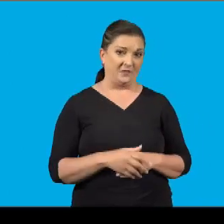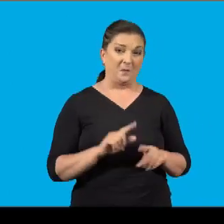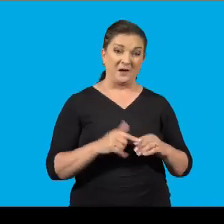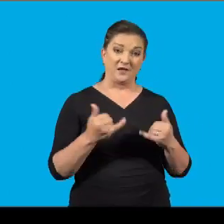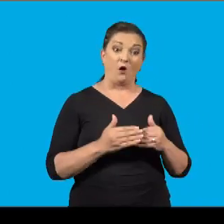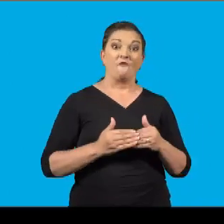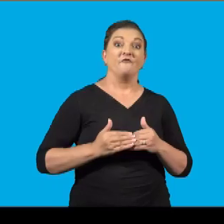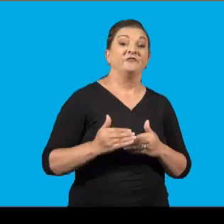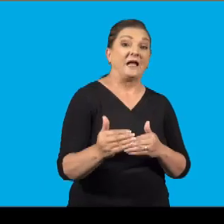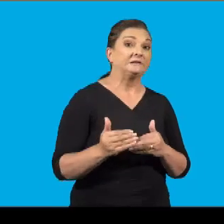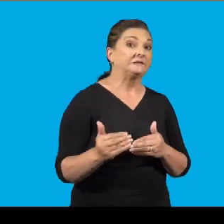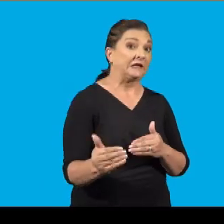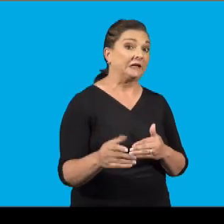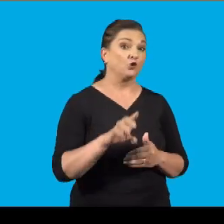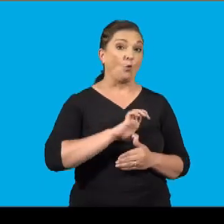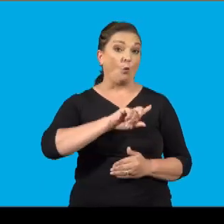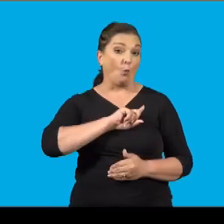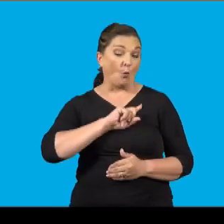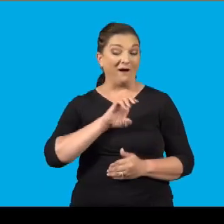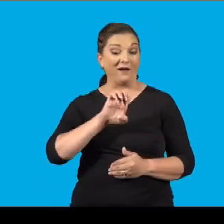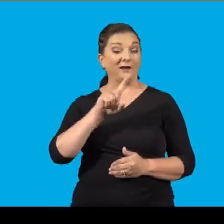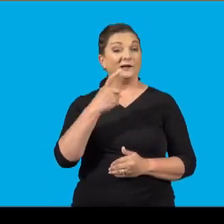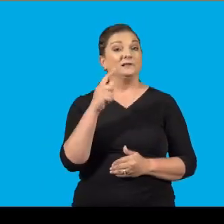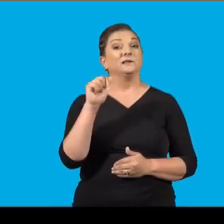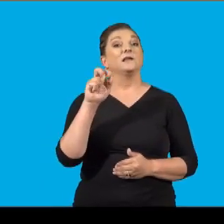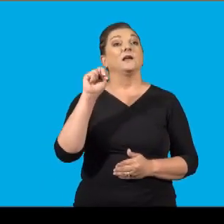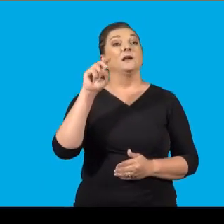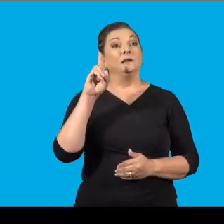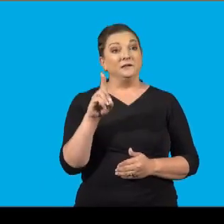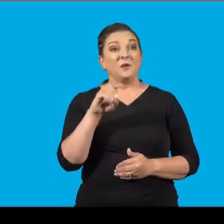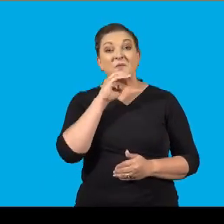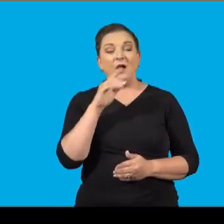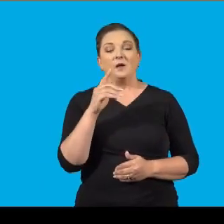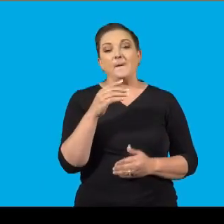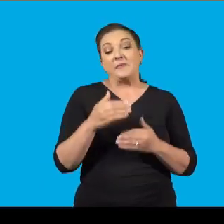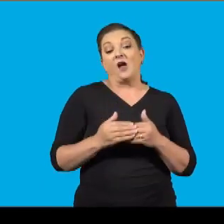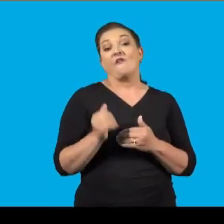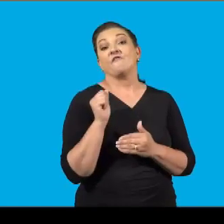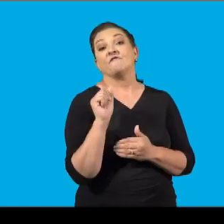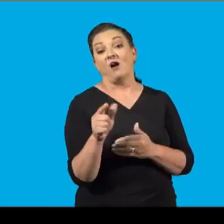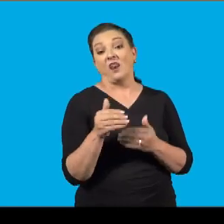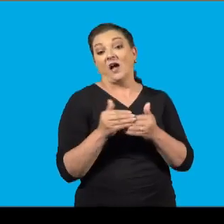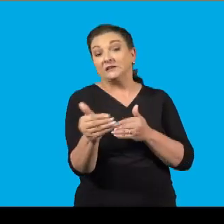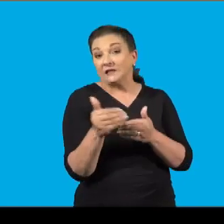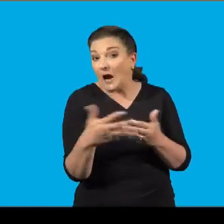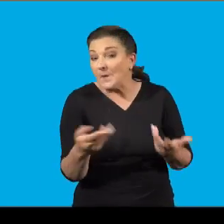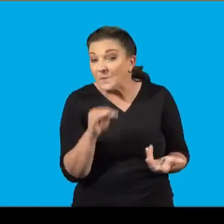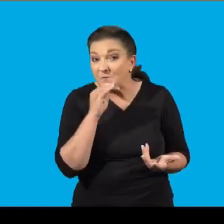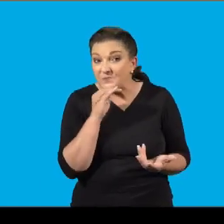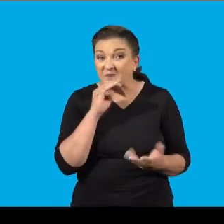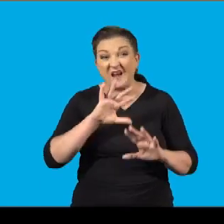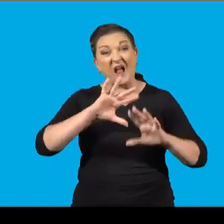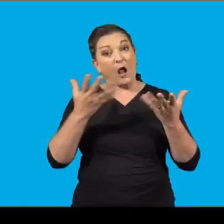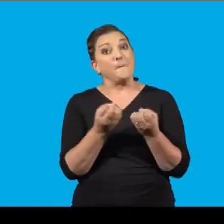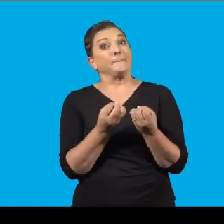forget to give the extent as well, because the question says to what extent. So if you just answer without giving the